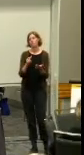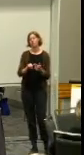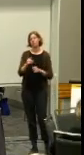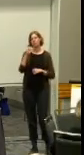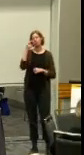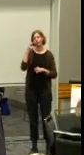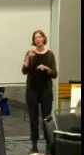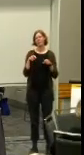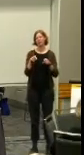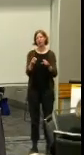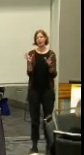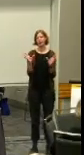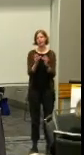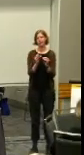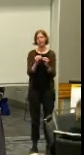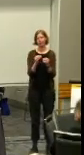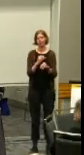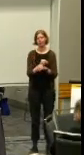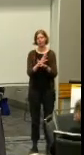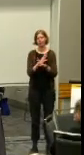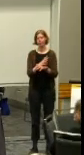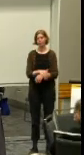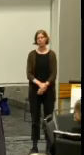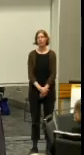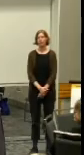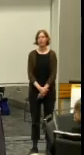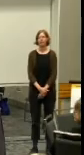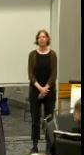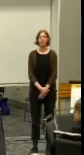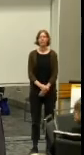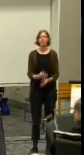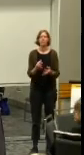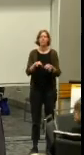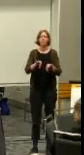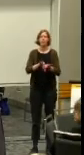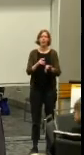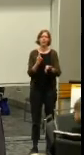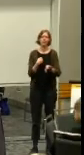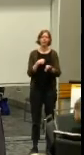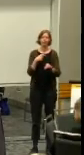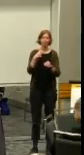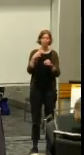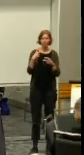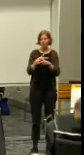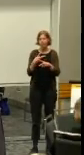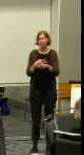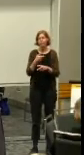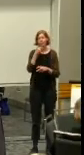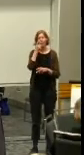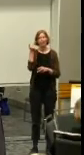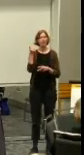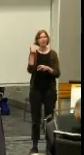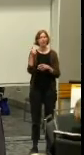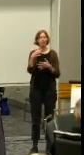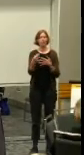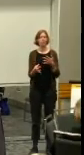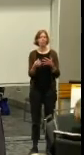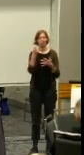IDD. The idea being if someone shouldn't, for safety